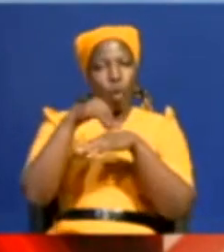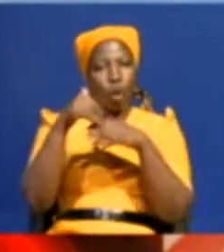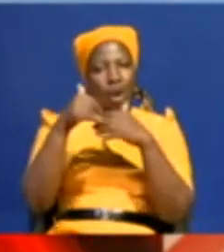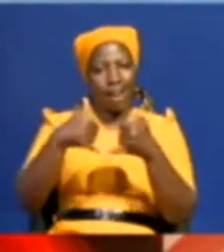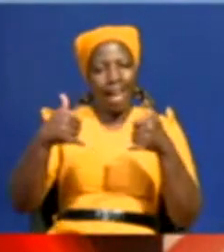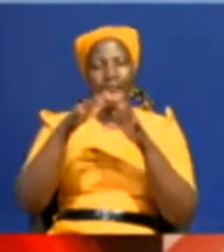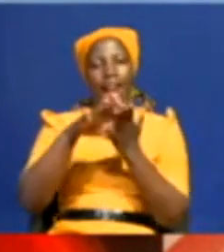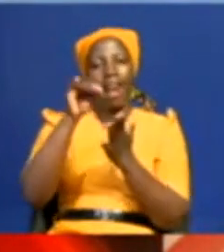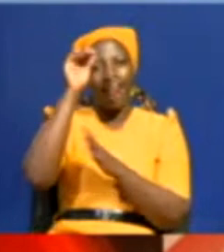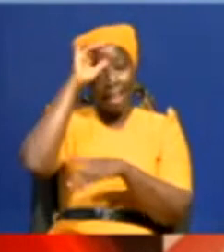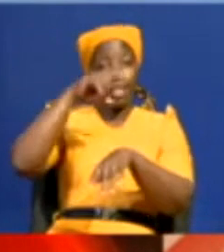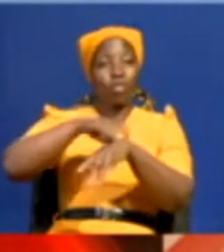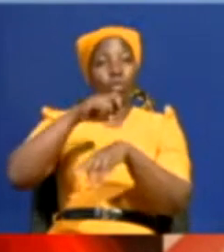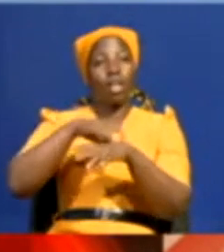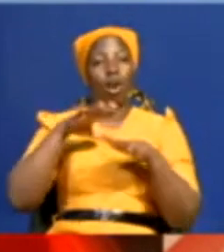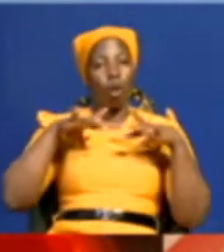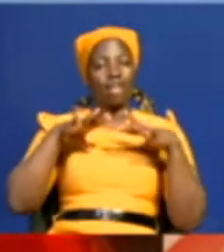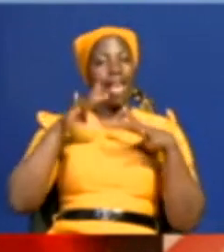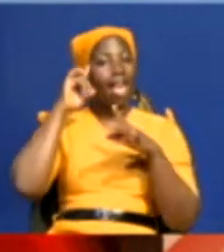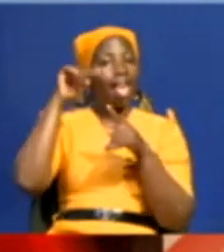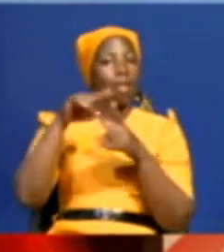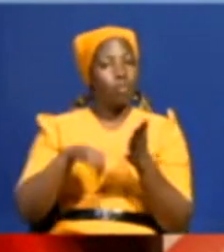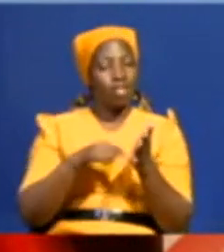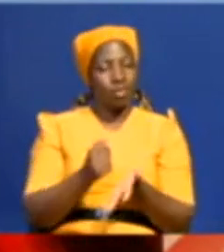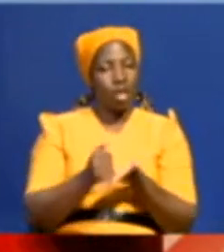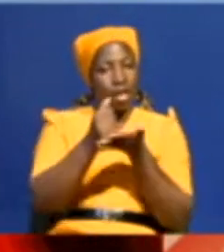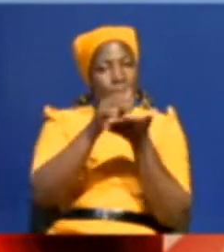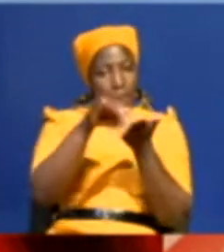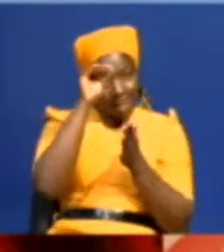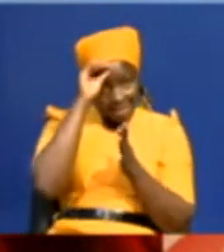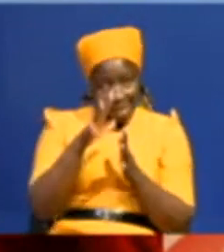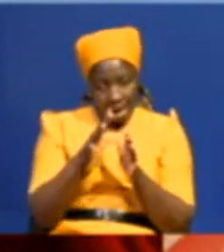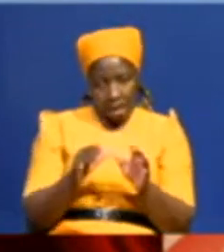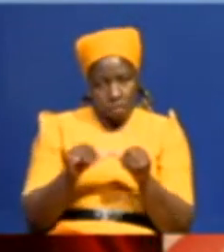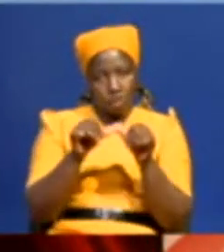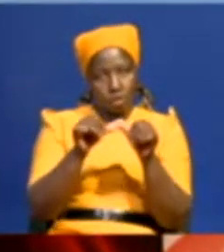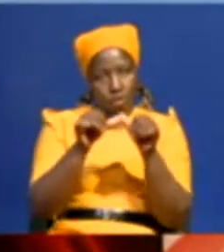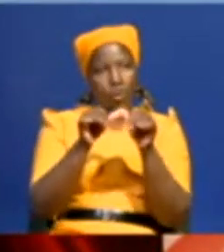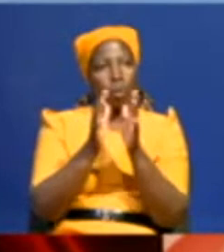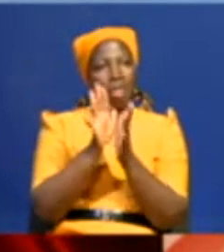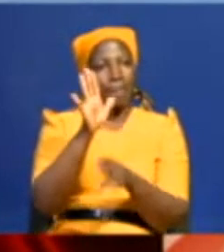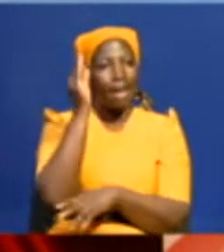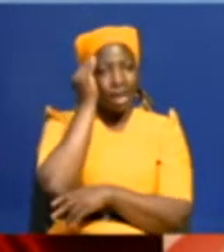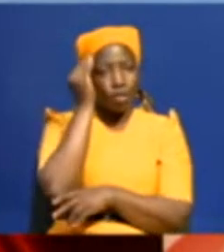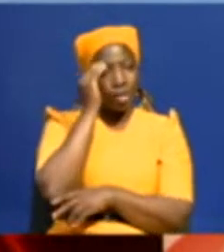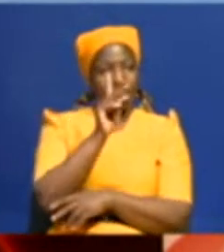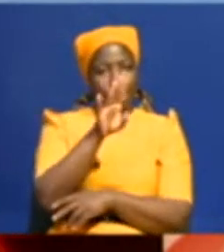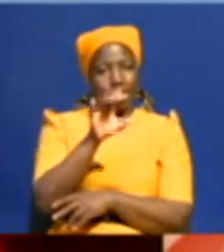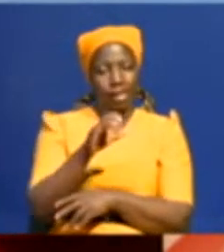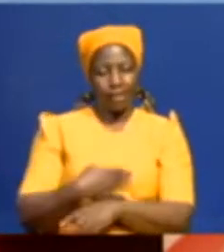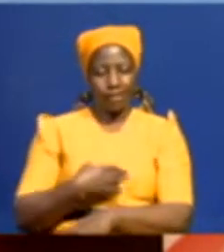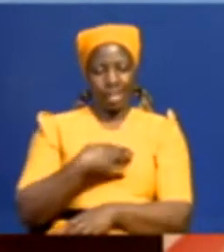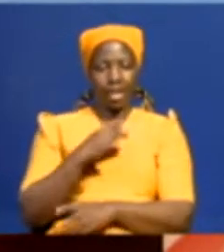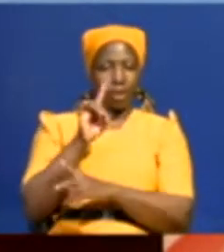holidays in a move aimed at enabling the learners to keep up with their academics path. KBC Channel 1 visited one parent in